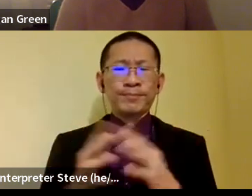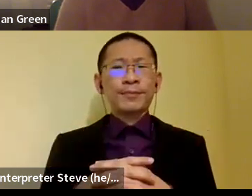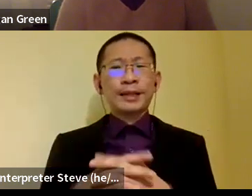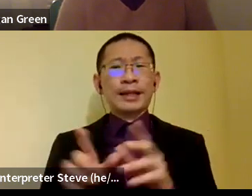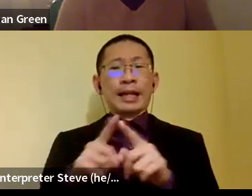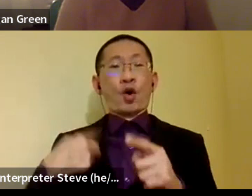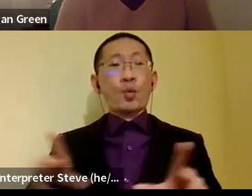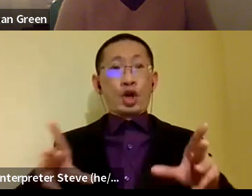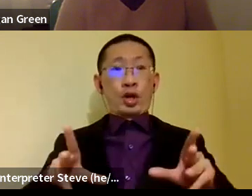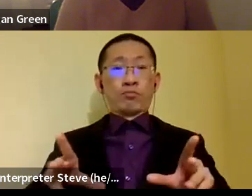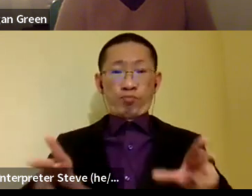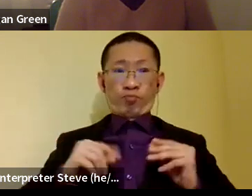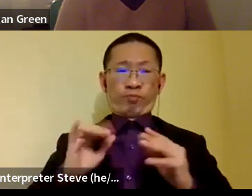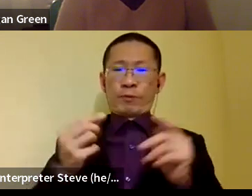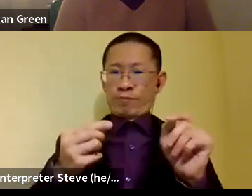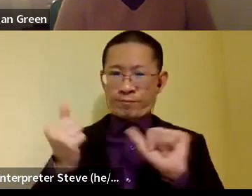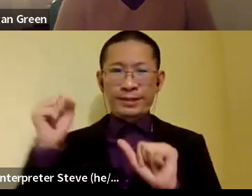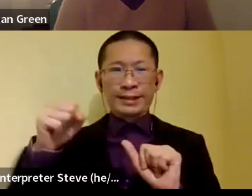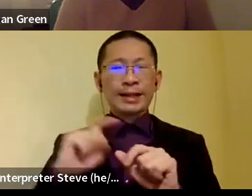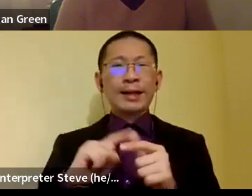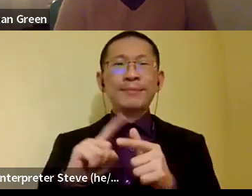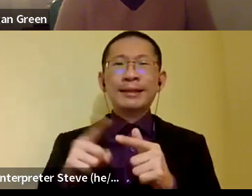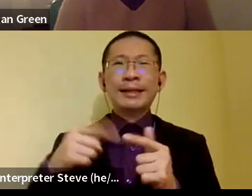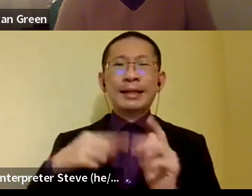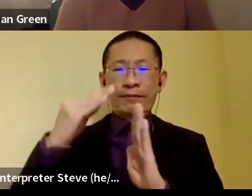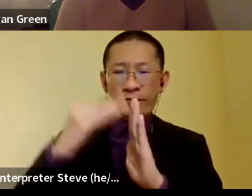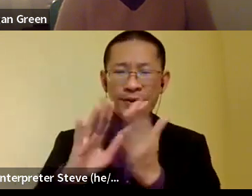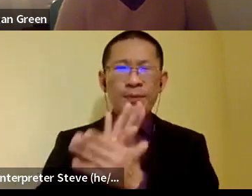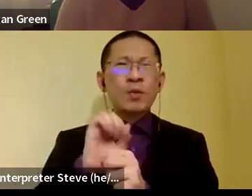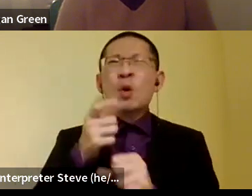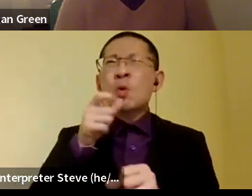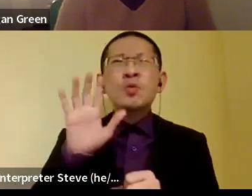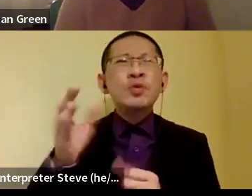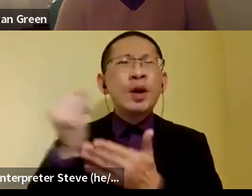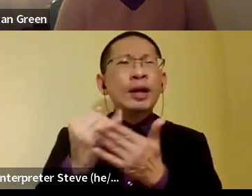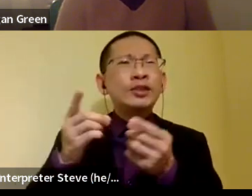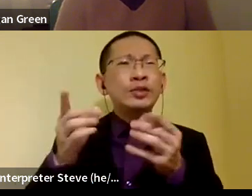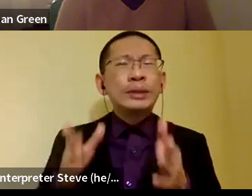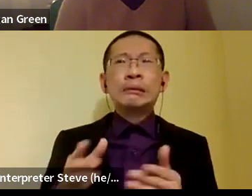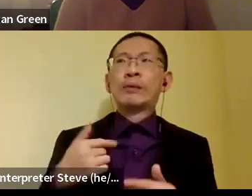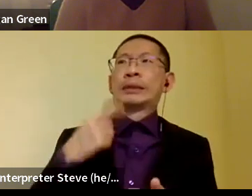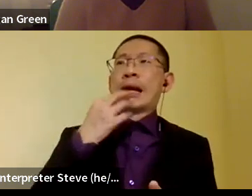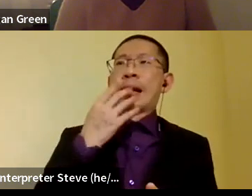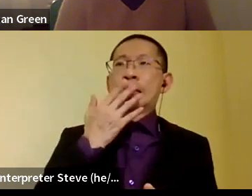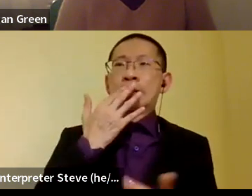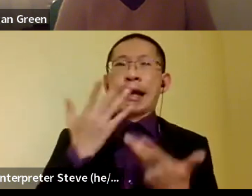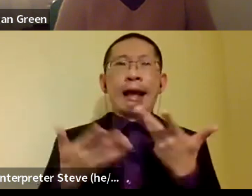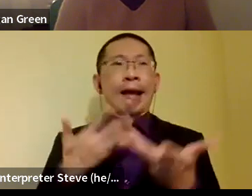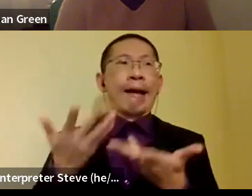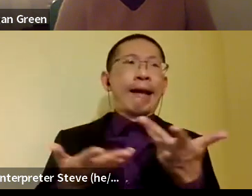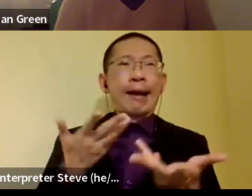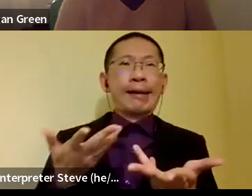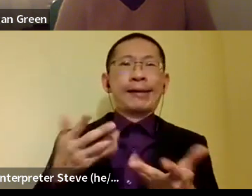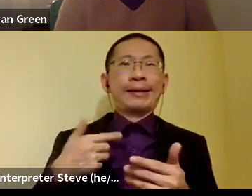like we owned it very quickly, but then it's like you get paperwork and it's like, who's your artistic director? And it's like, you have